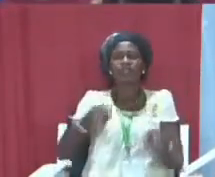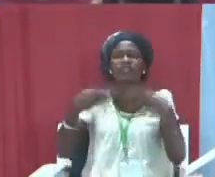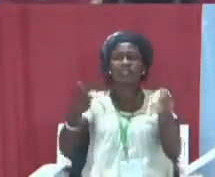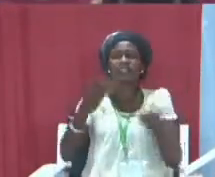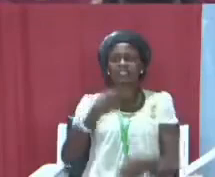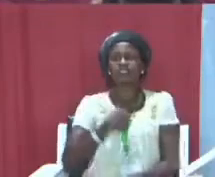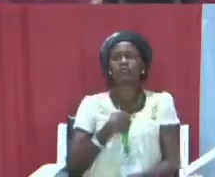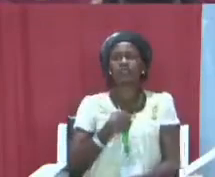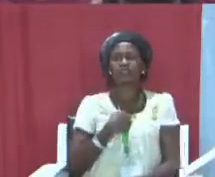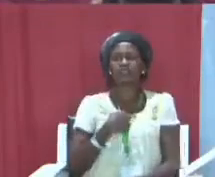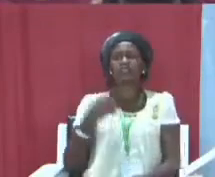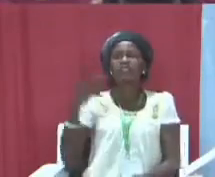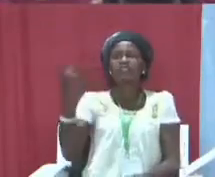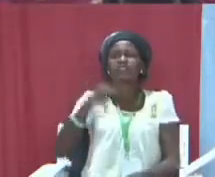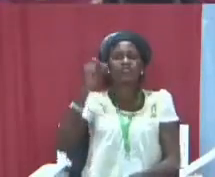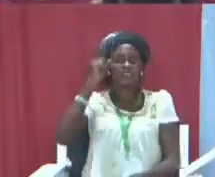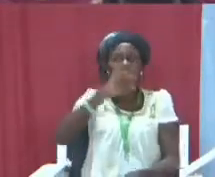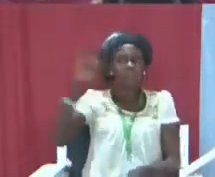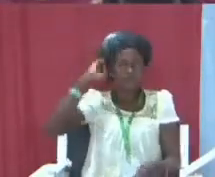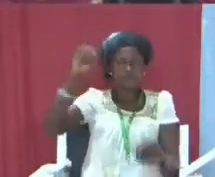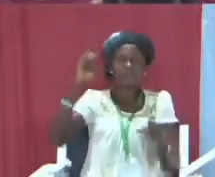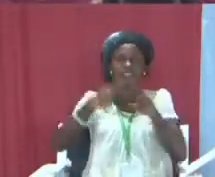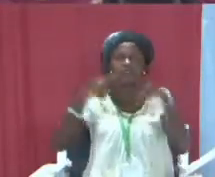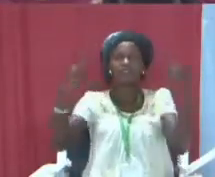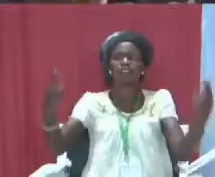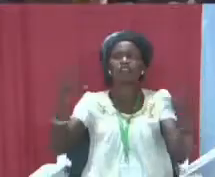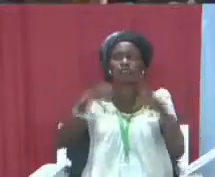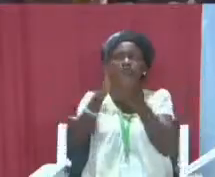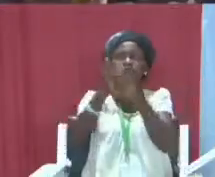me the understanding of his revelation.